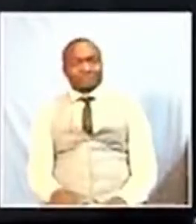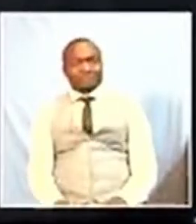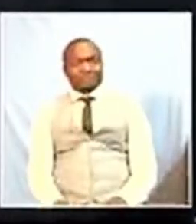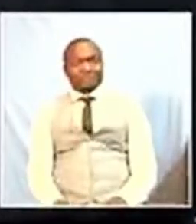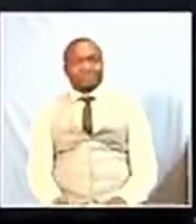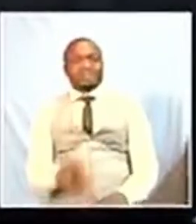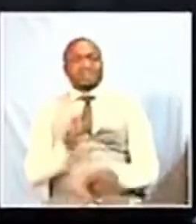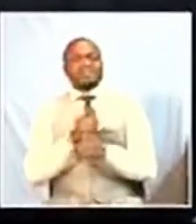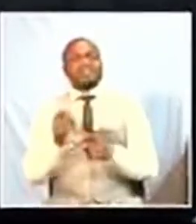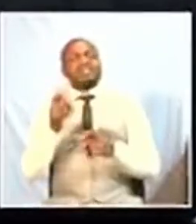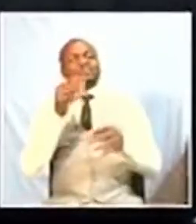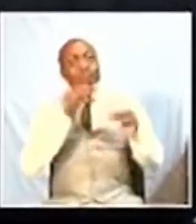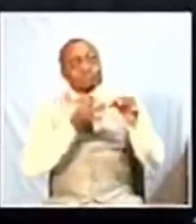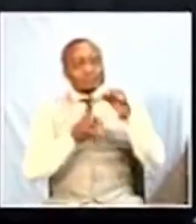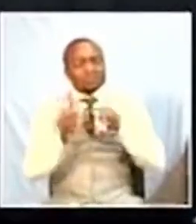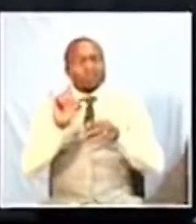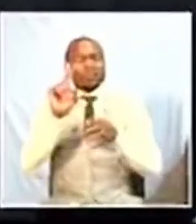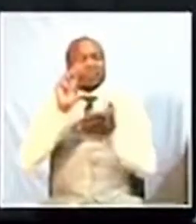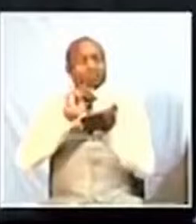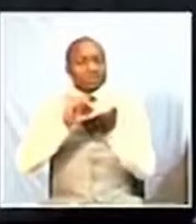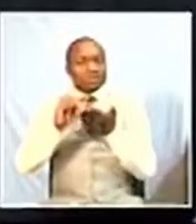just explain the